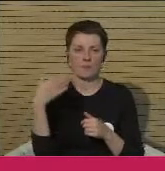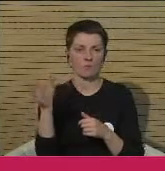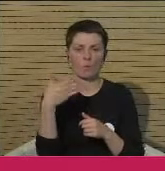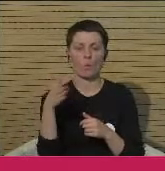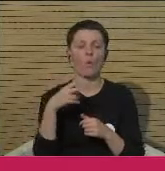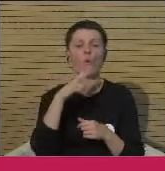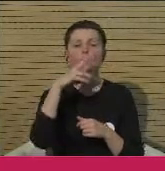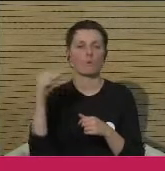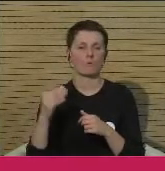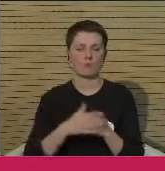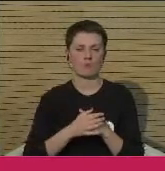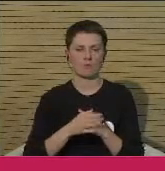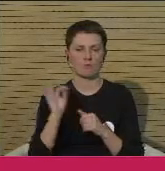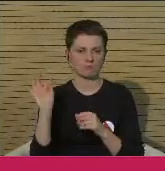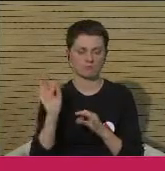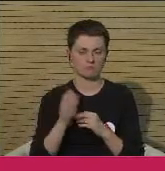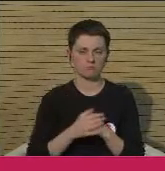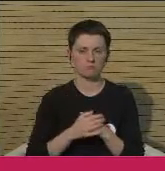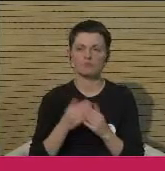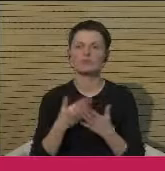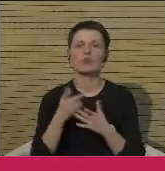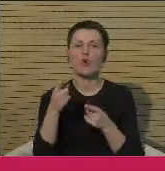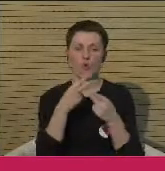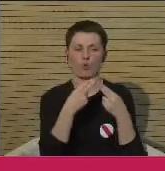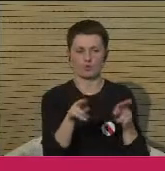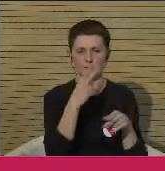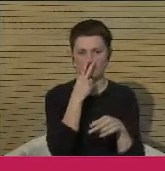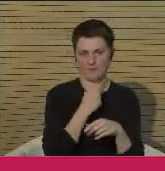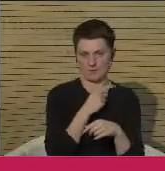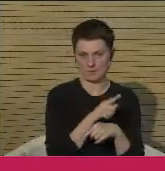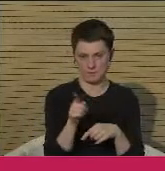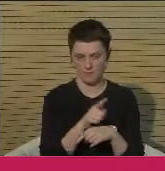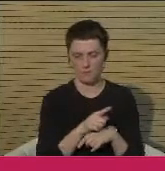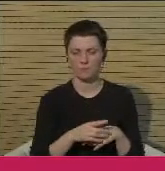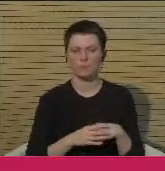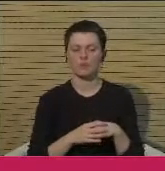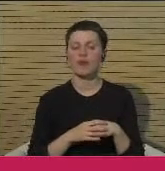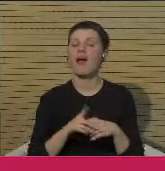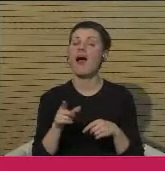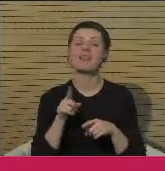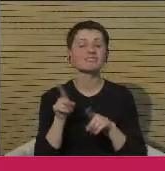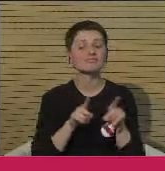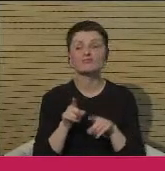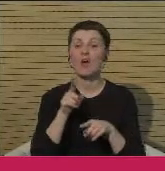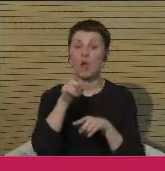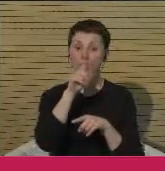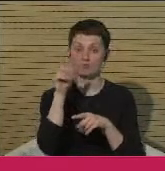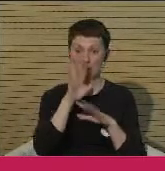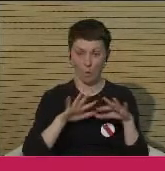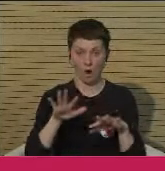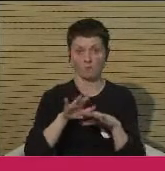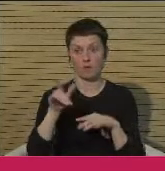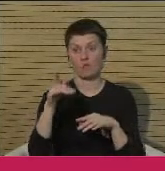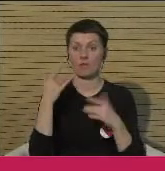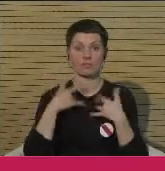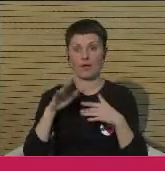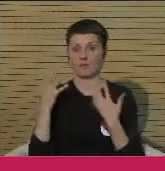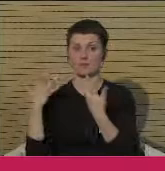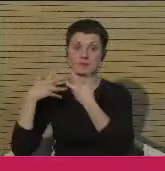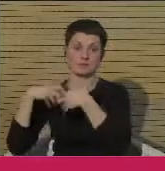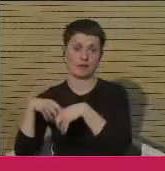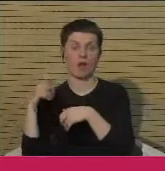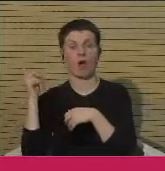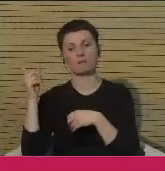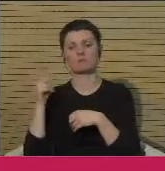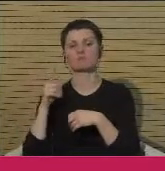white and red, or red and white. But we can't see any flags of the European Union, so that's a huge difference. And I don't want to say that Belarusians